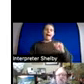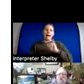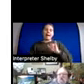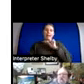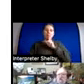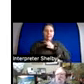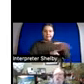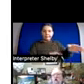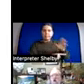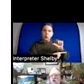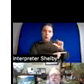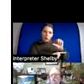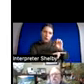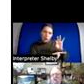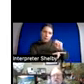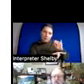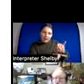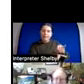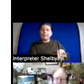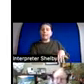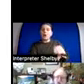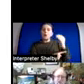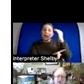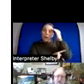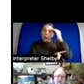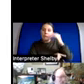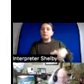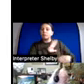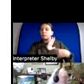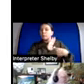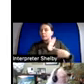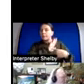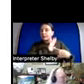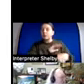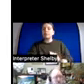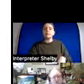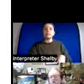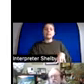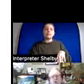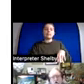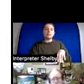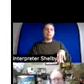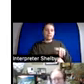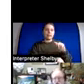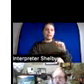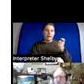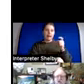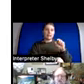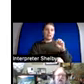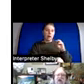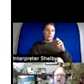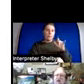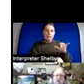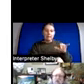they think about knowledge representation they think about taxonomies or ontologies